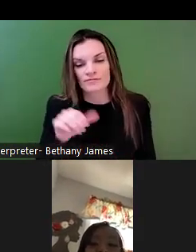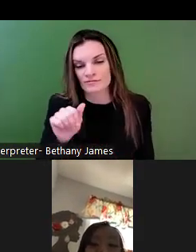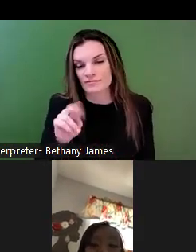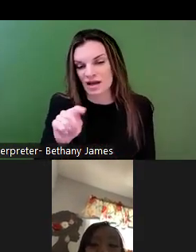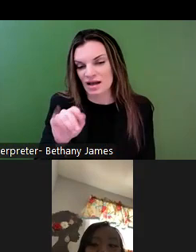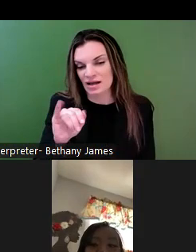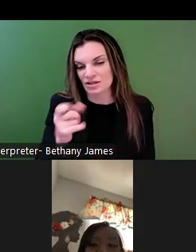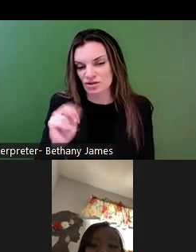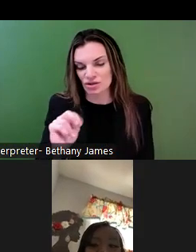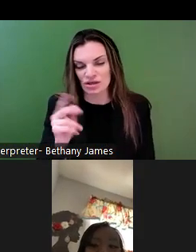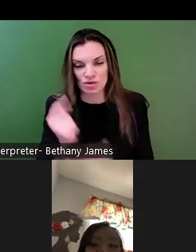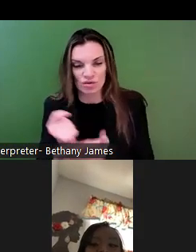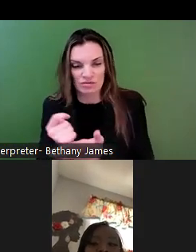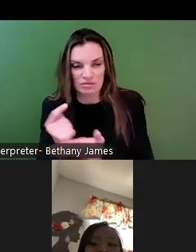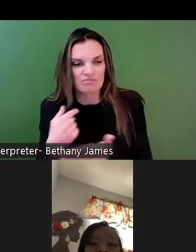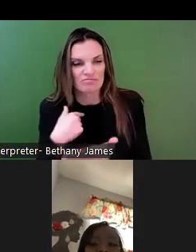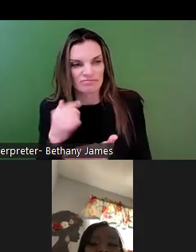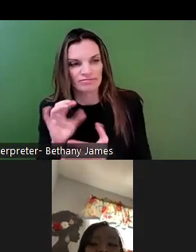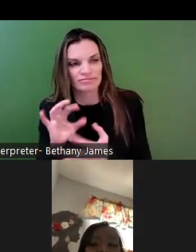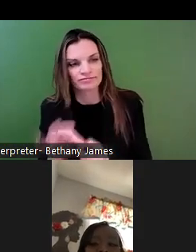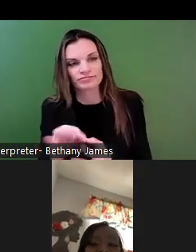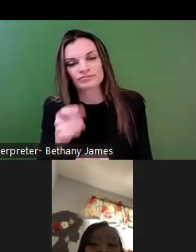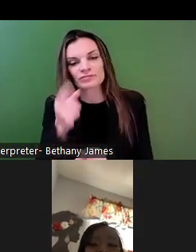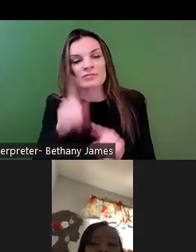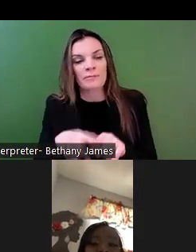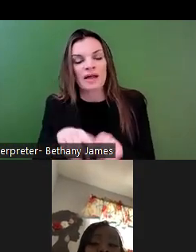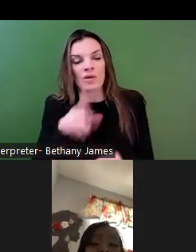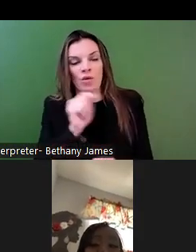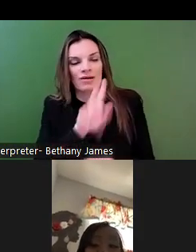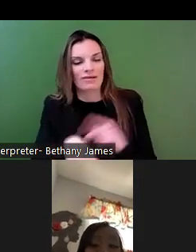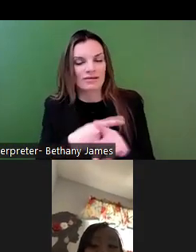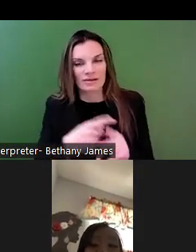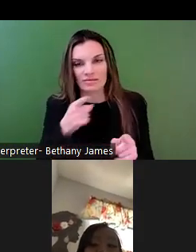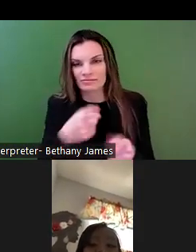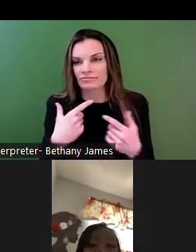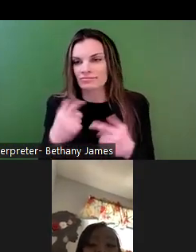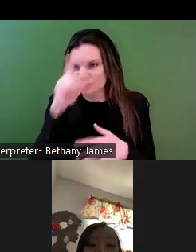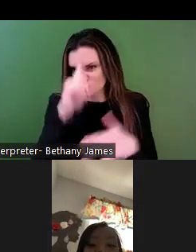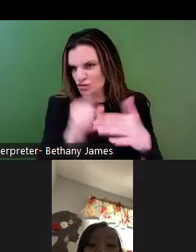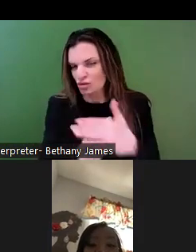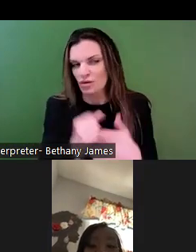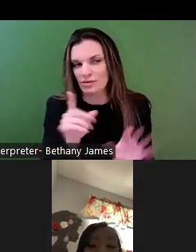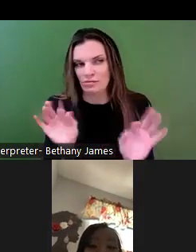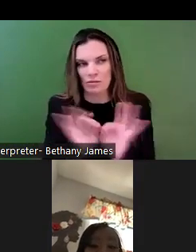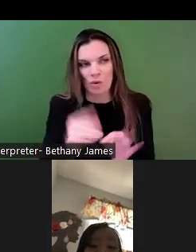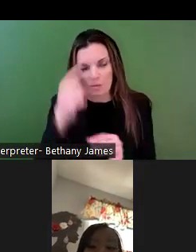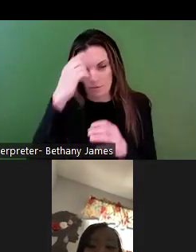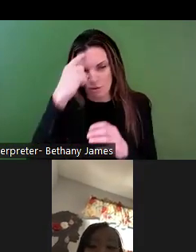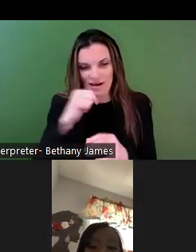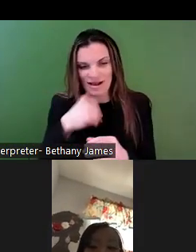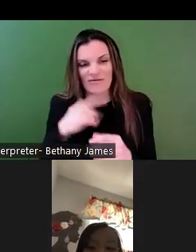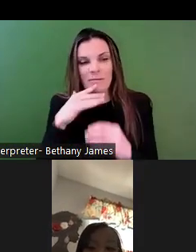get treated differently than ischemic strokes. So therefore, you have to make sure that the brain is not bleeding before you can